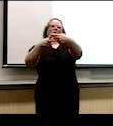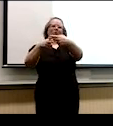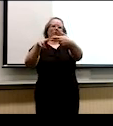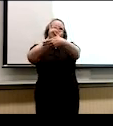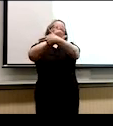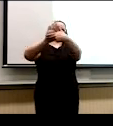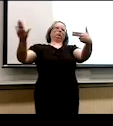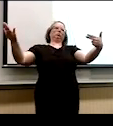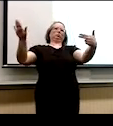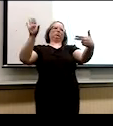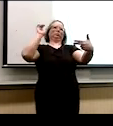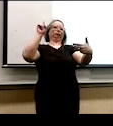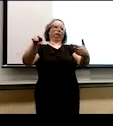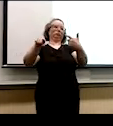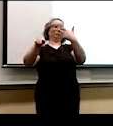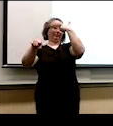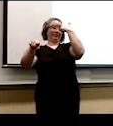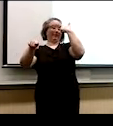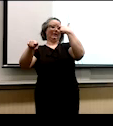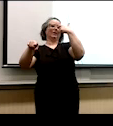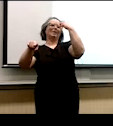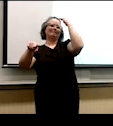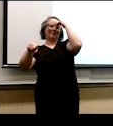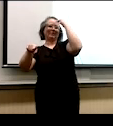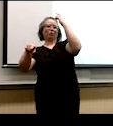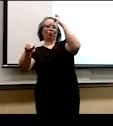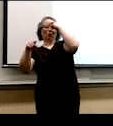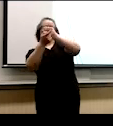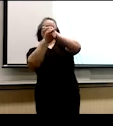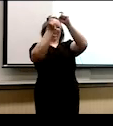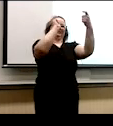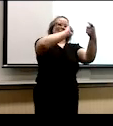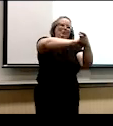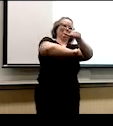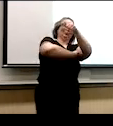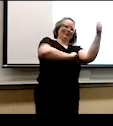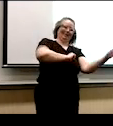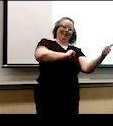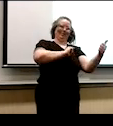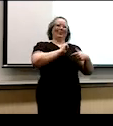Did they revise anything else besides the name? Or just- I'm not sure.